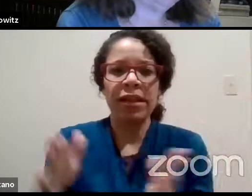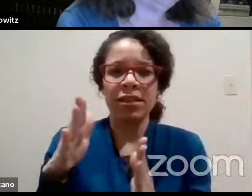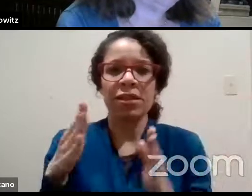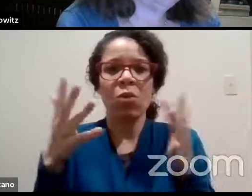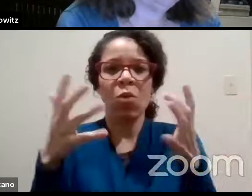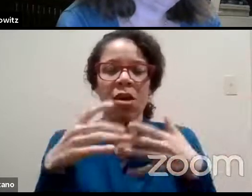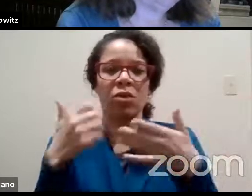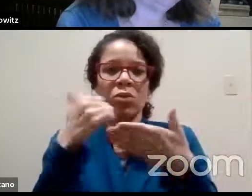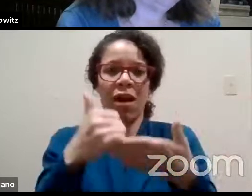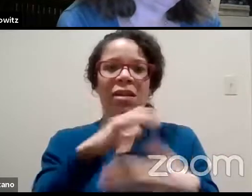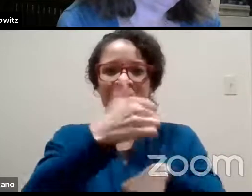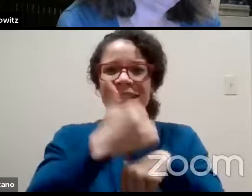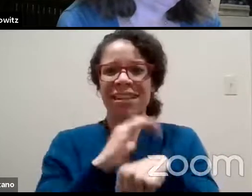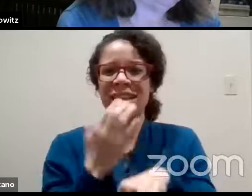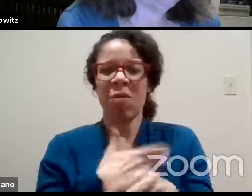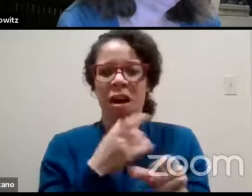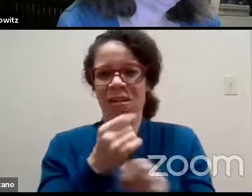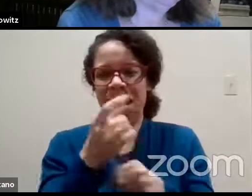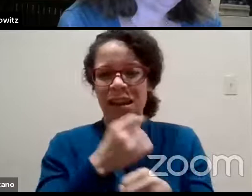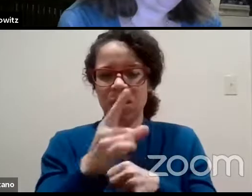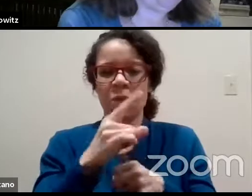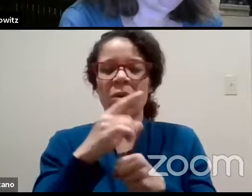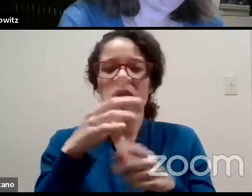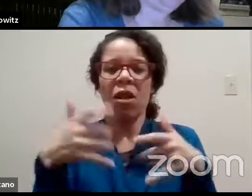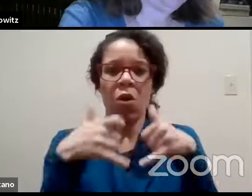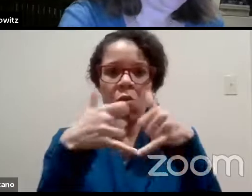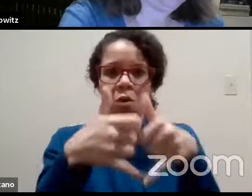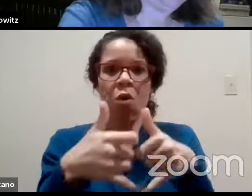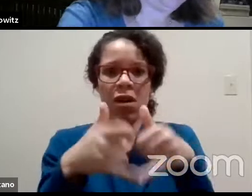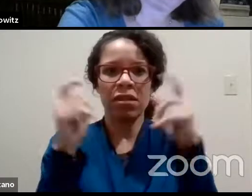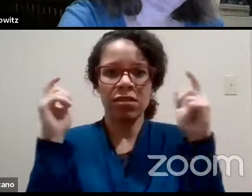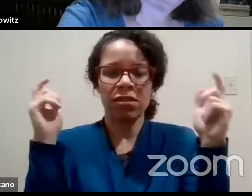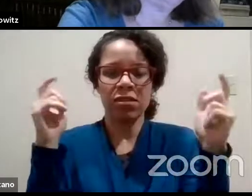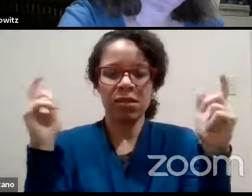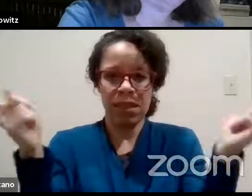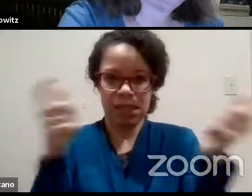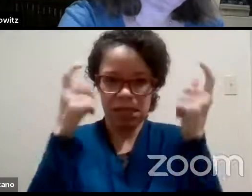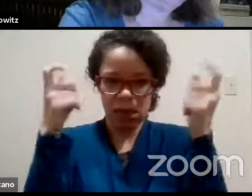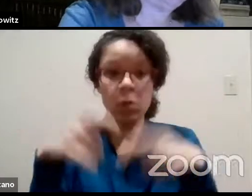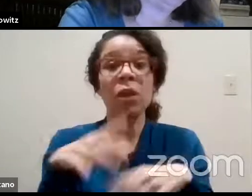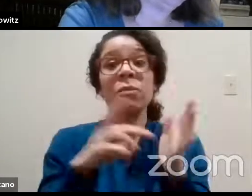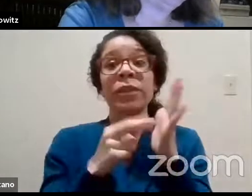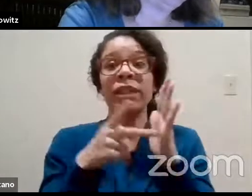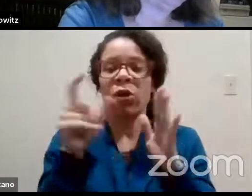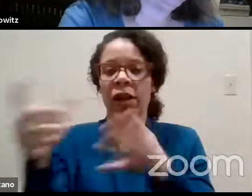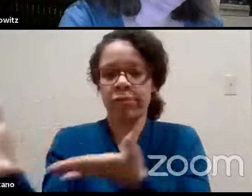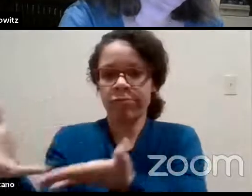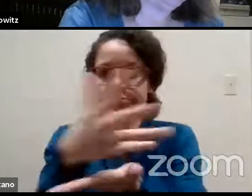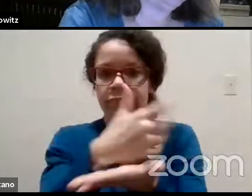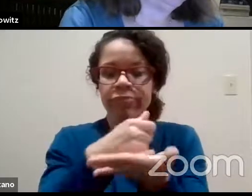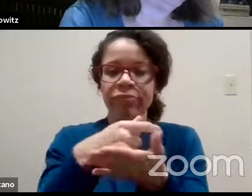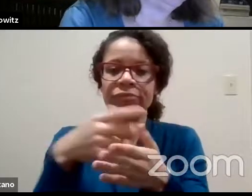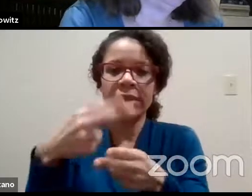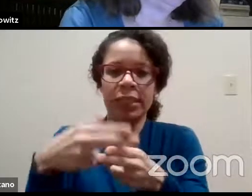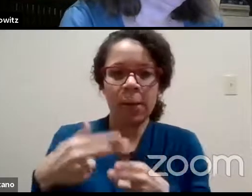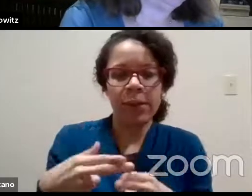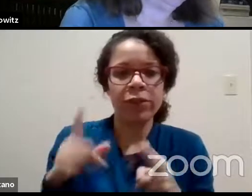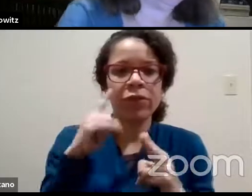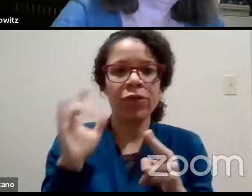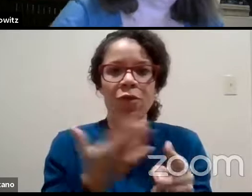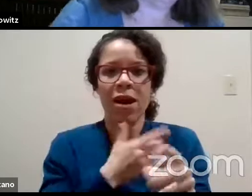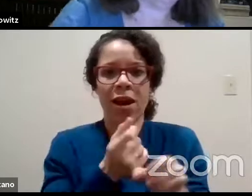This role will involve soliciting nominations for our annual awards